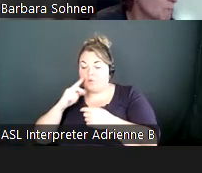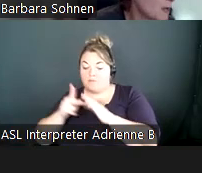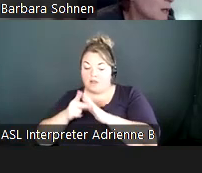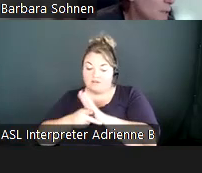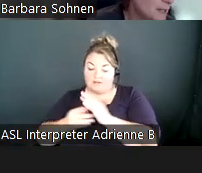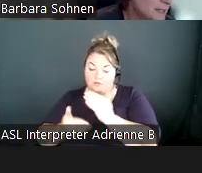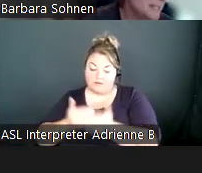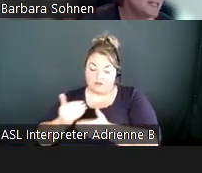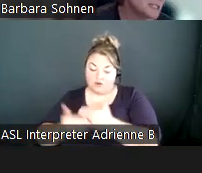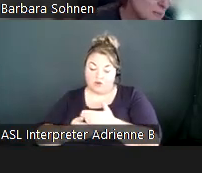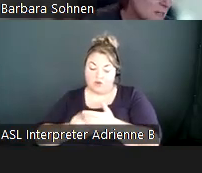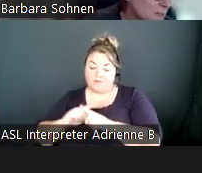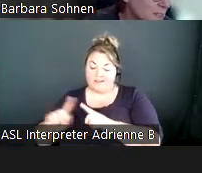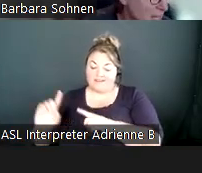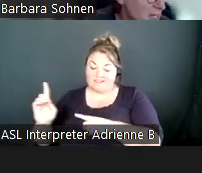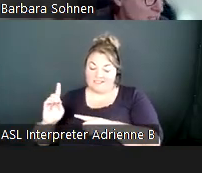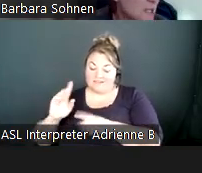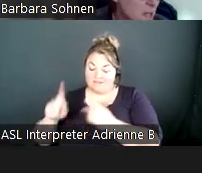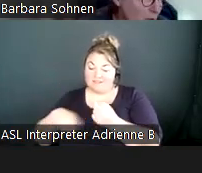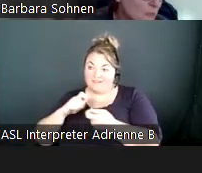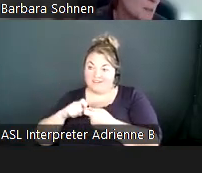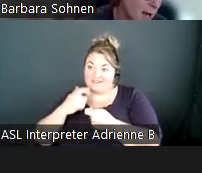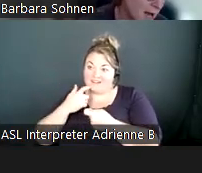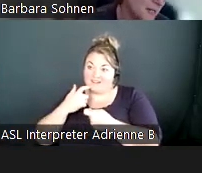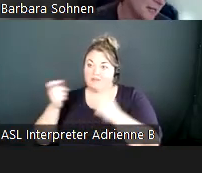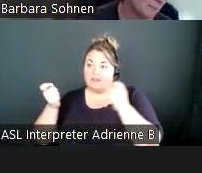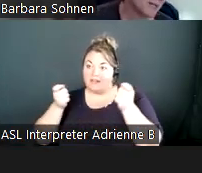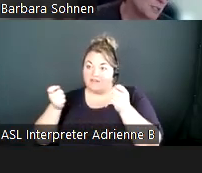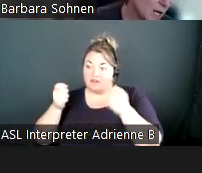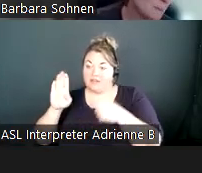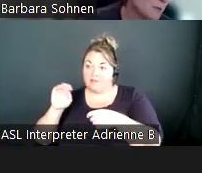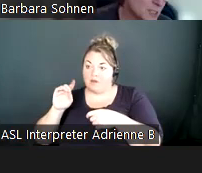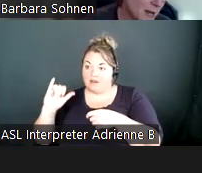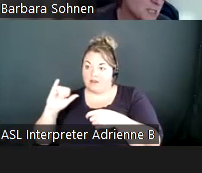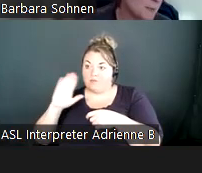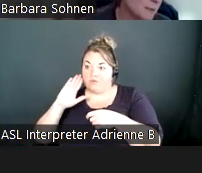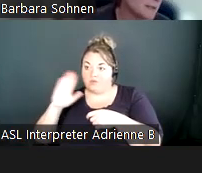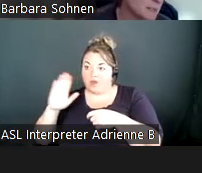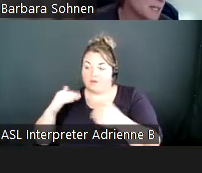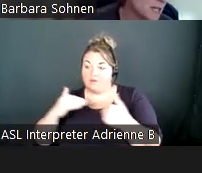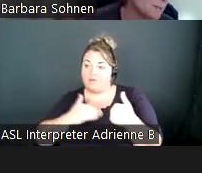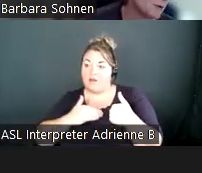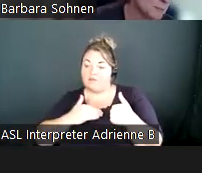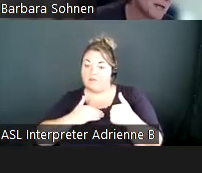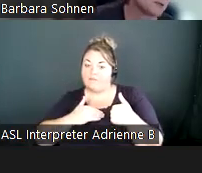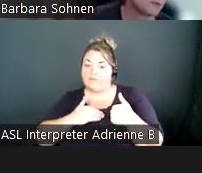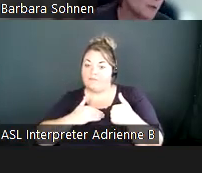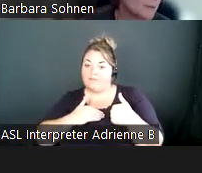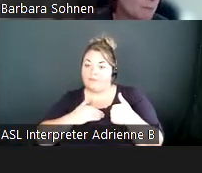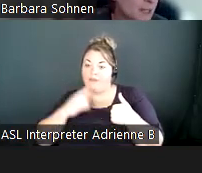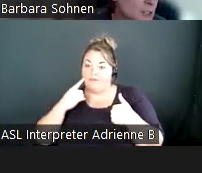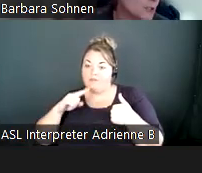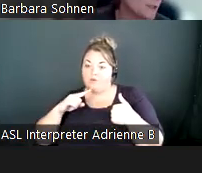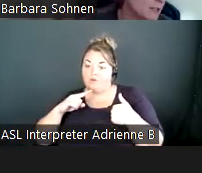procedures. But D specifically says the governing body shall be responsible